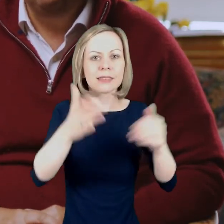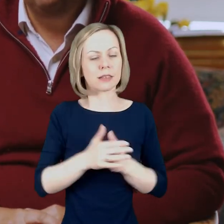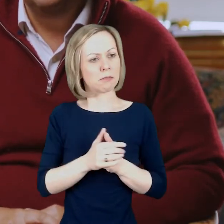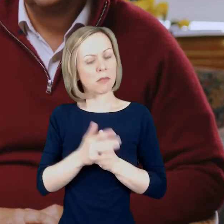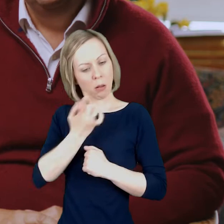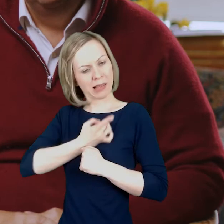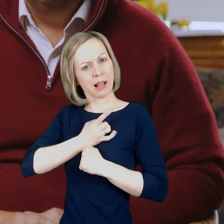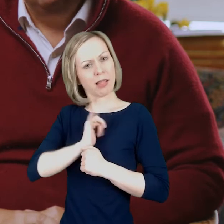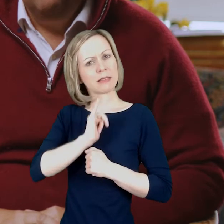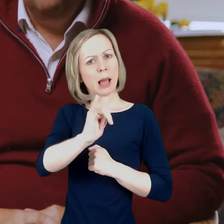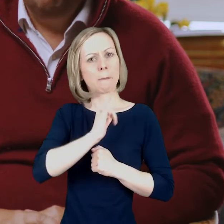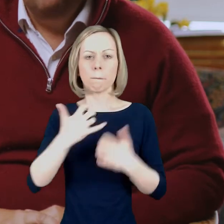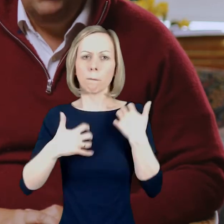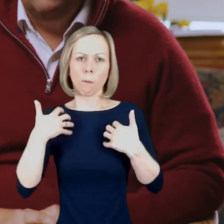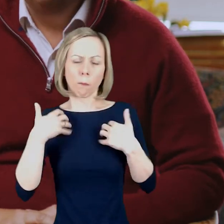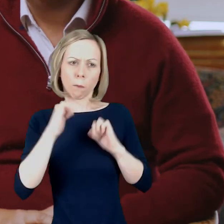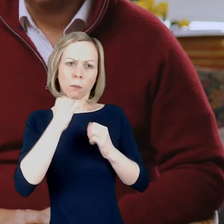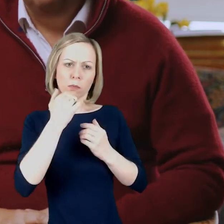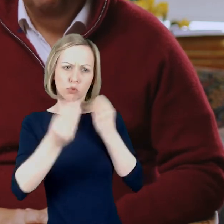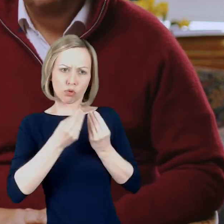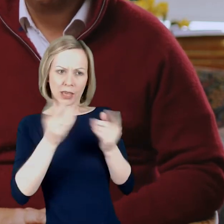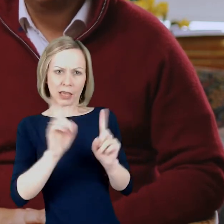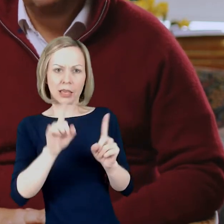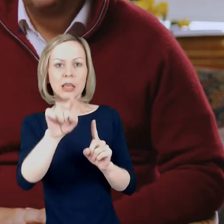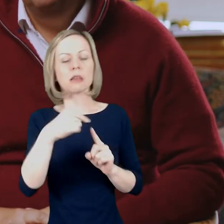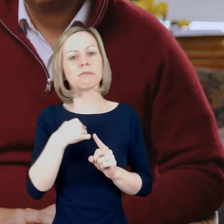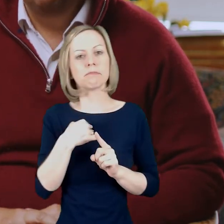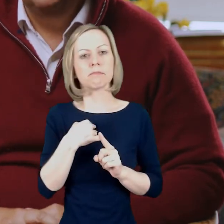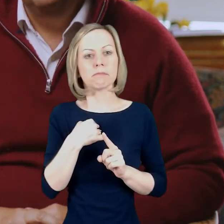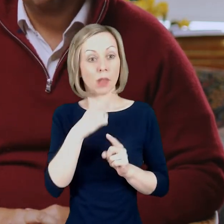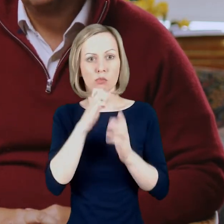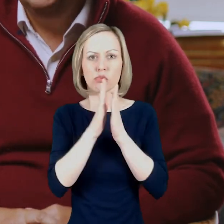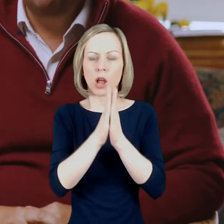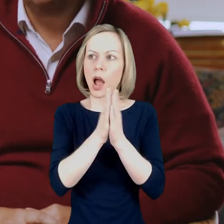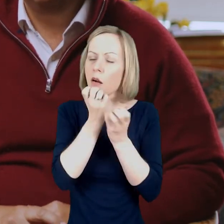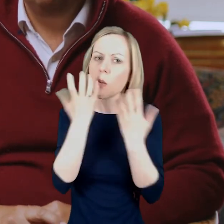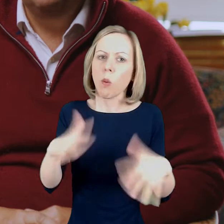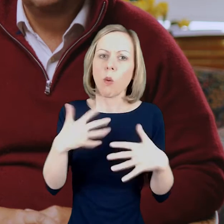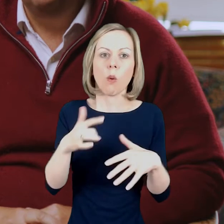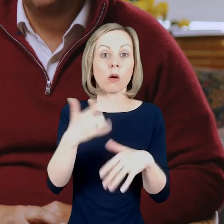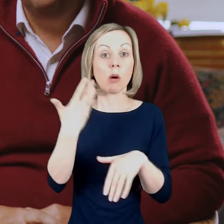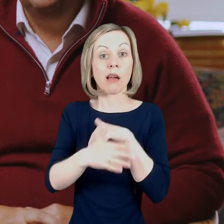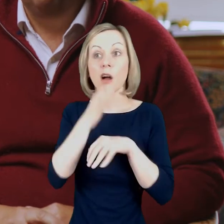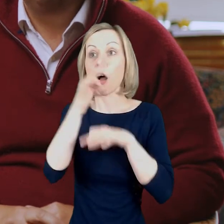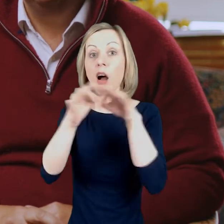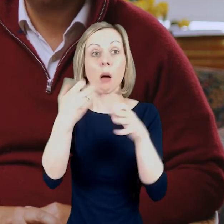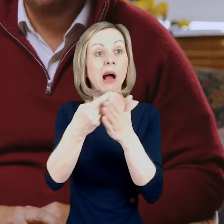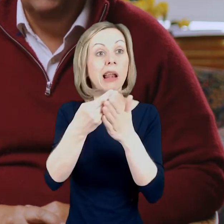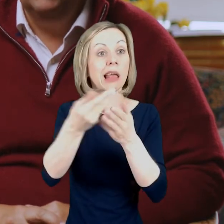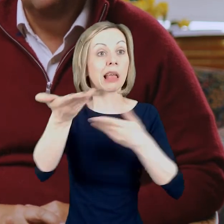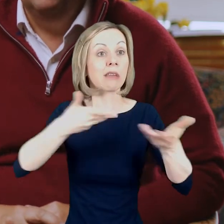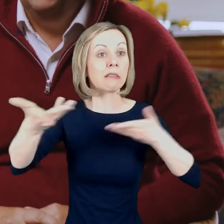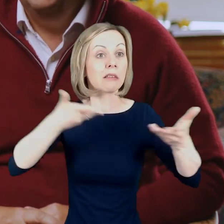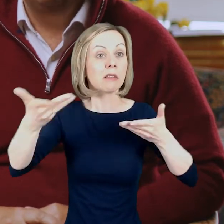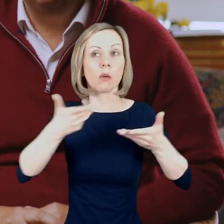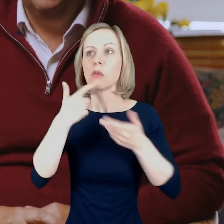his story. Discovered that prayer also was a big part of what he did. So he never asked for money for the orphanages. He